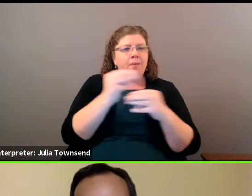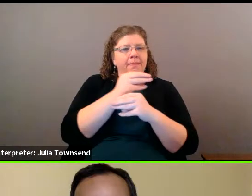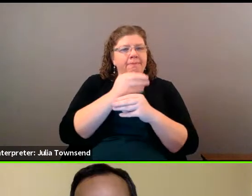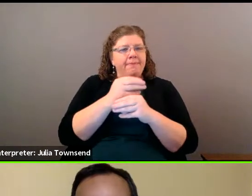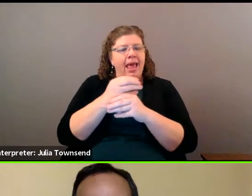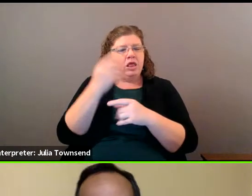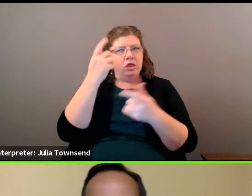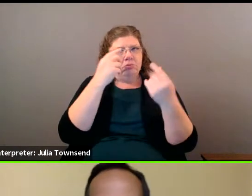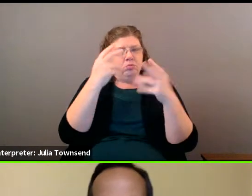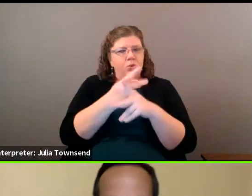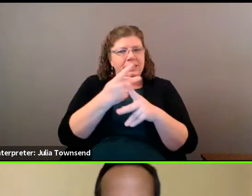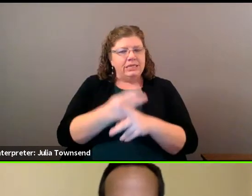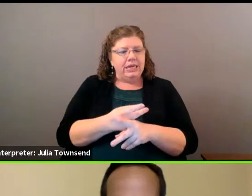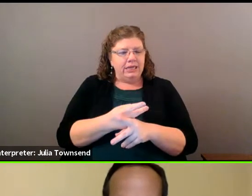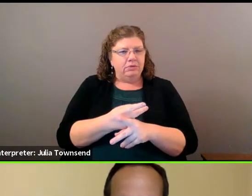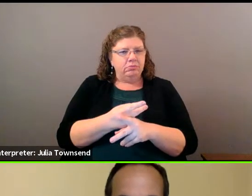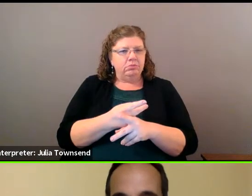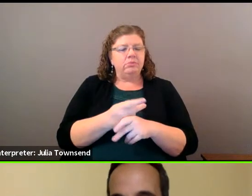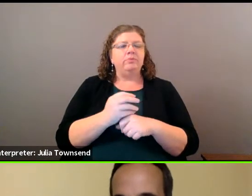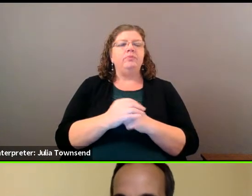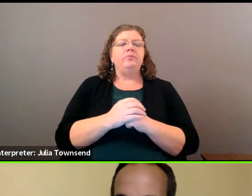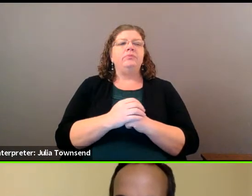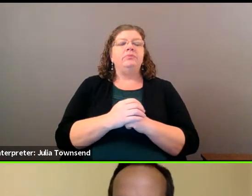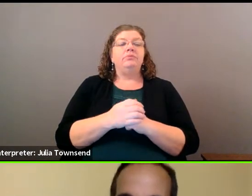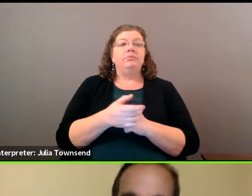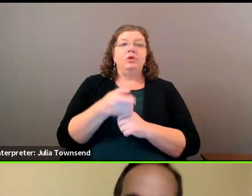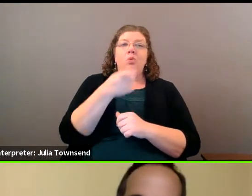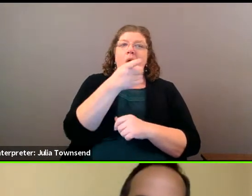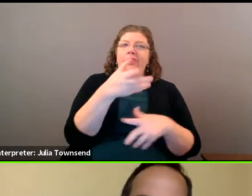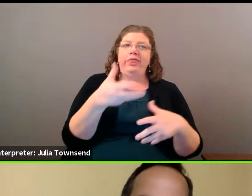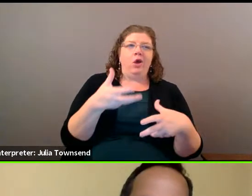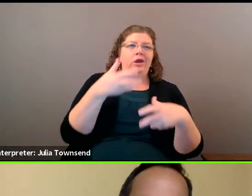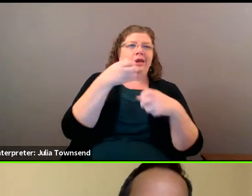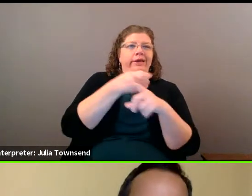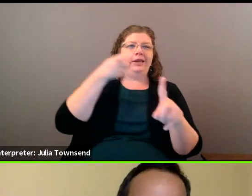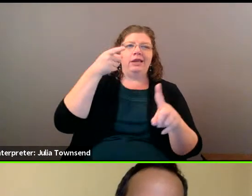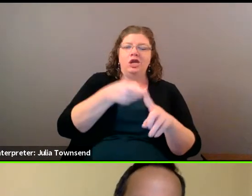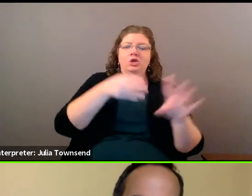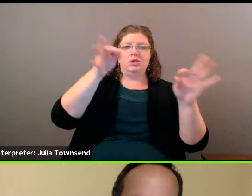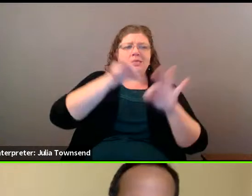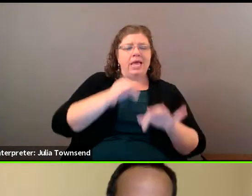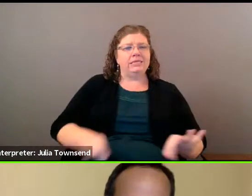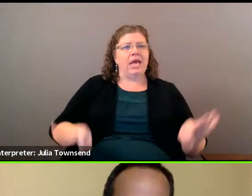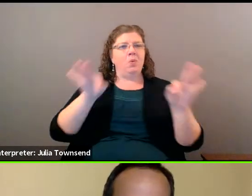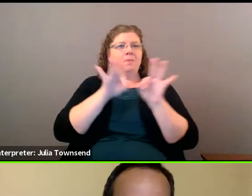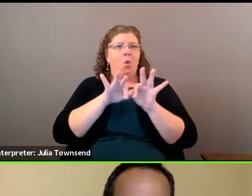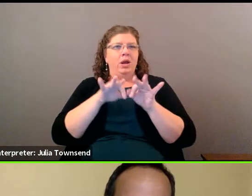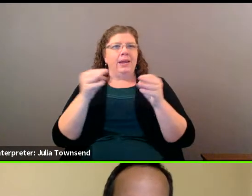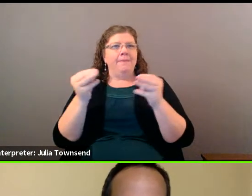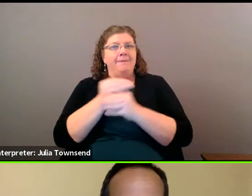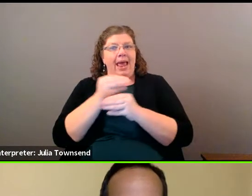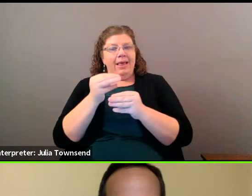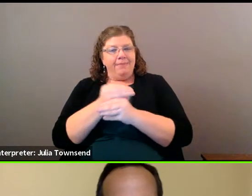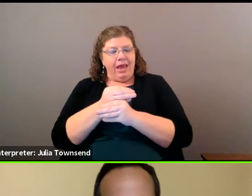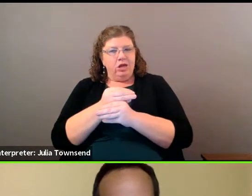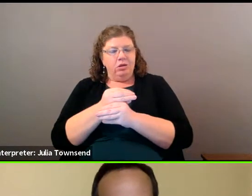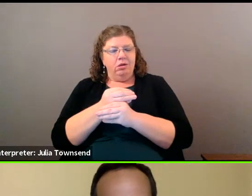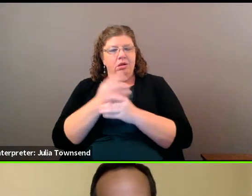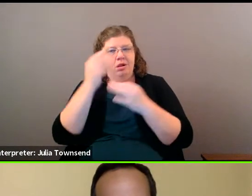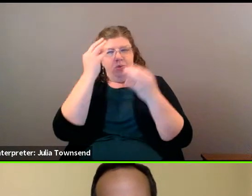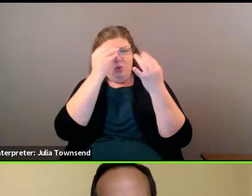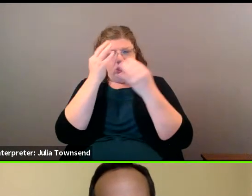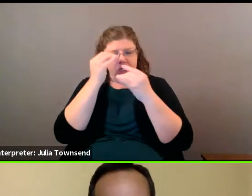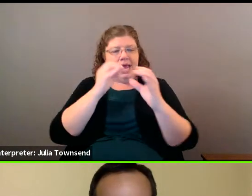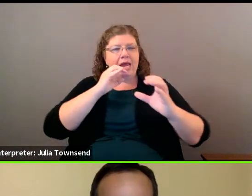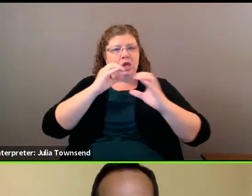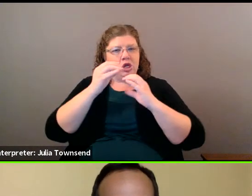mathematical reasoning. Right there, in a nutshell, describes how important mathematical reasoning and